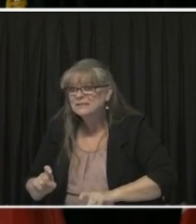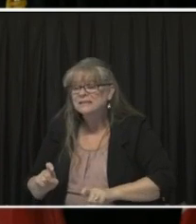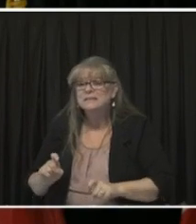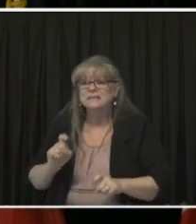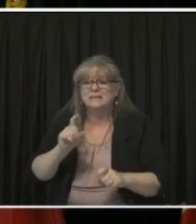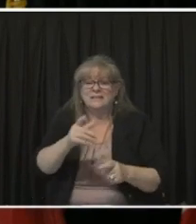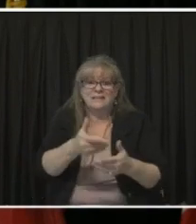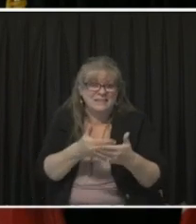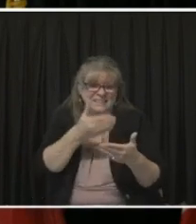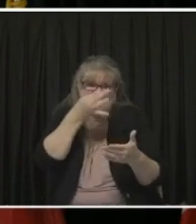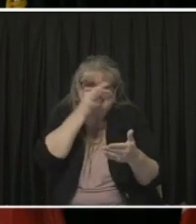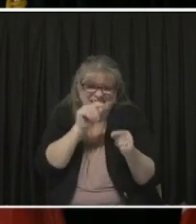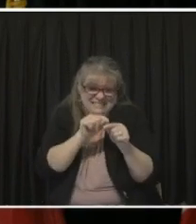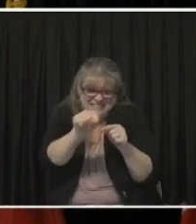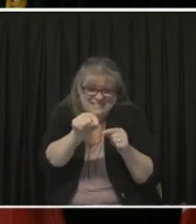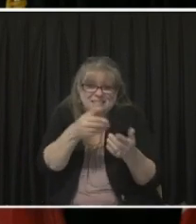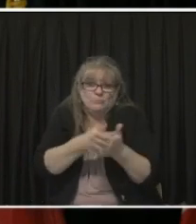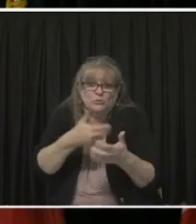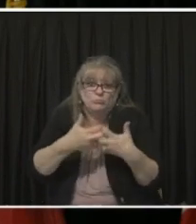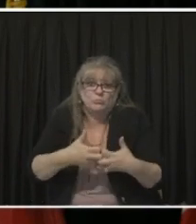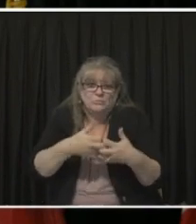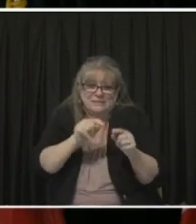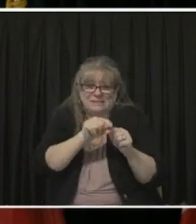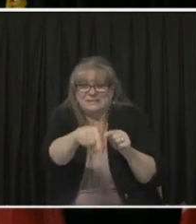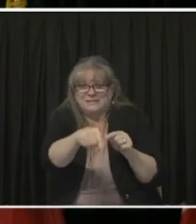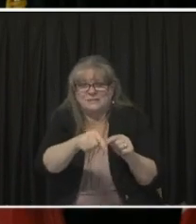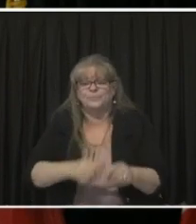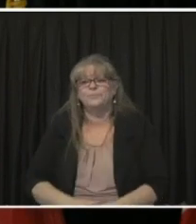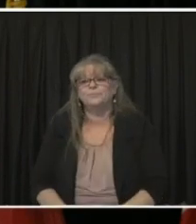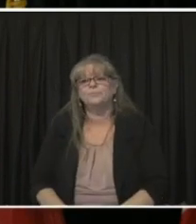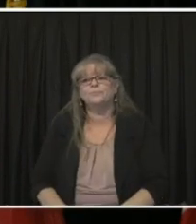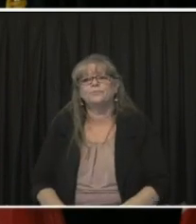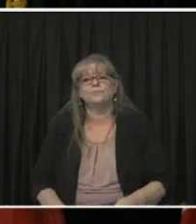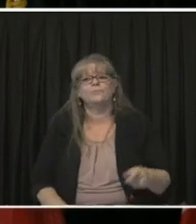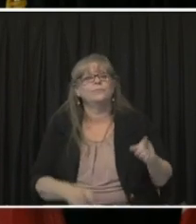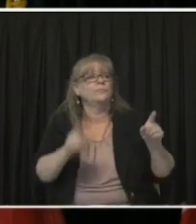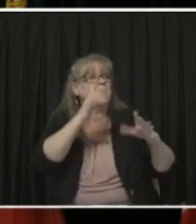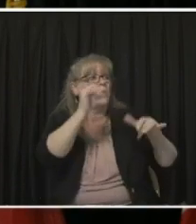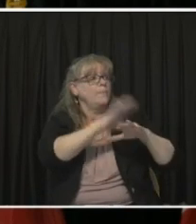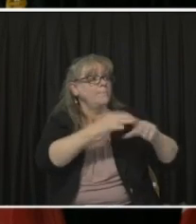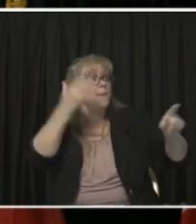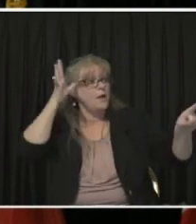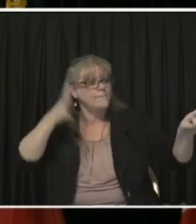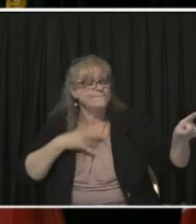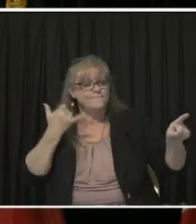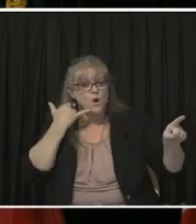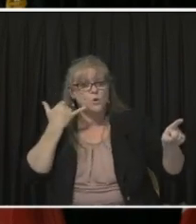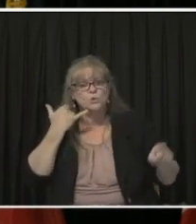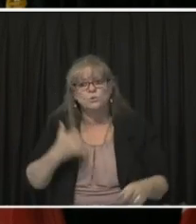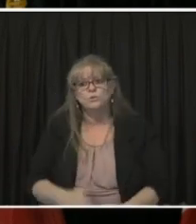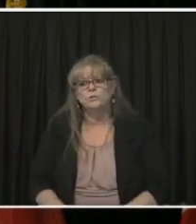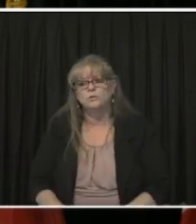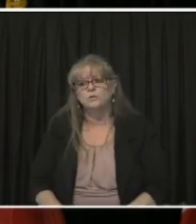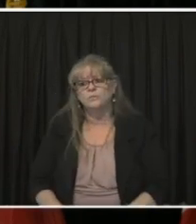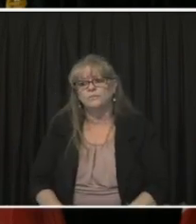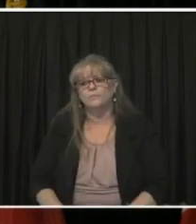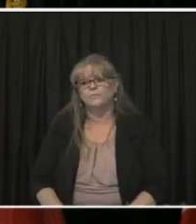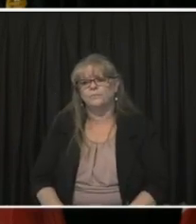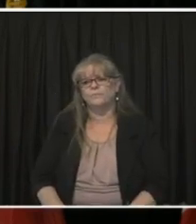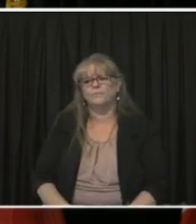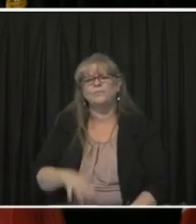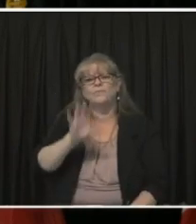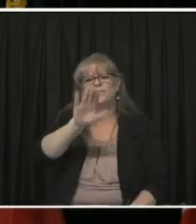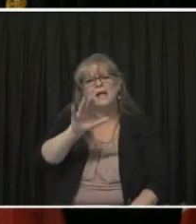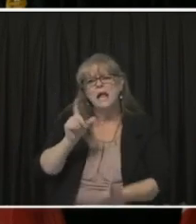Telephone? Governor, Charles Ashby from the Grand Junction Daily Sentinel. Last week I asked you a question about whether or not you